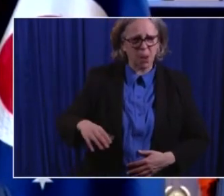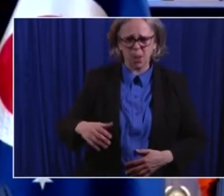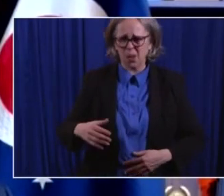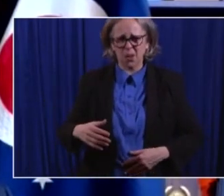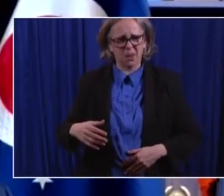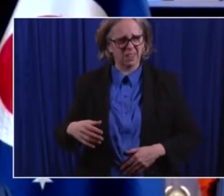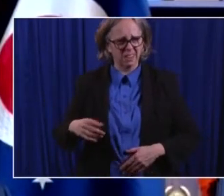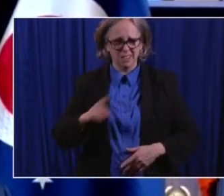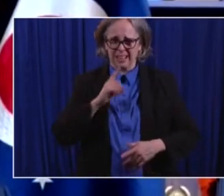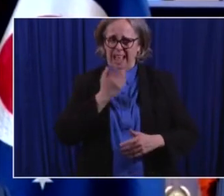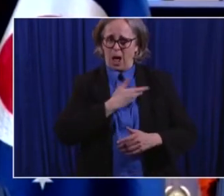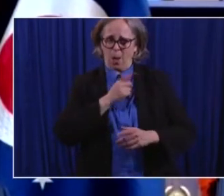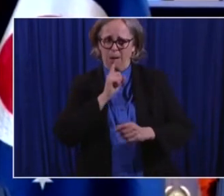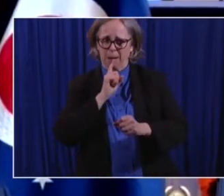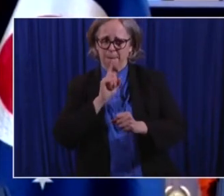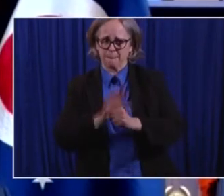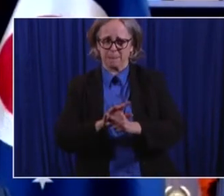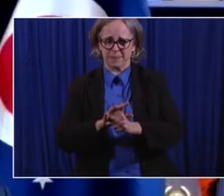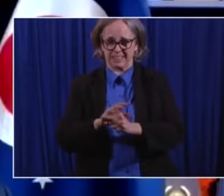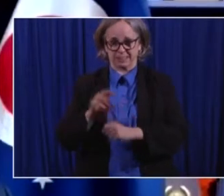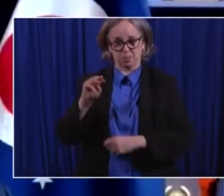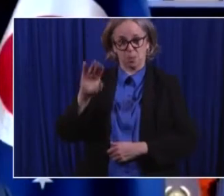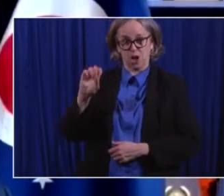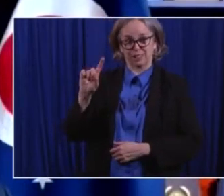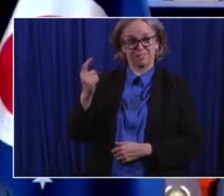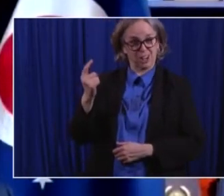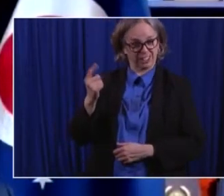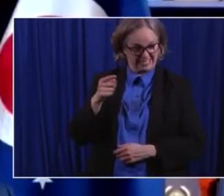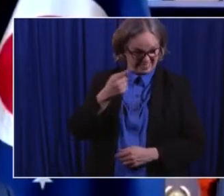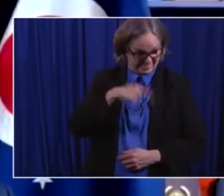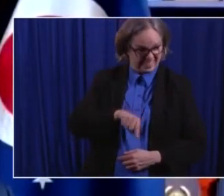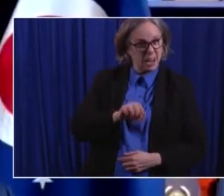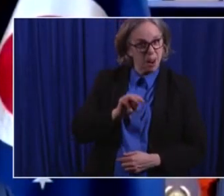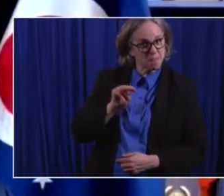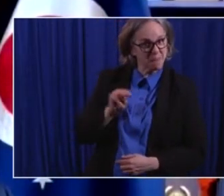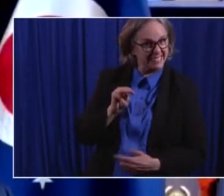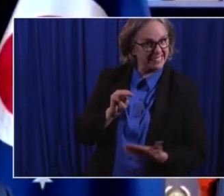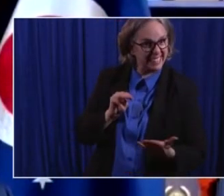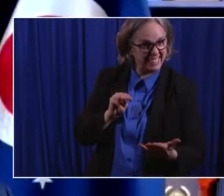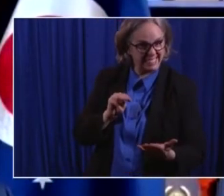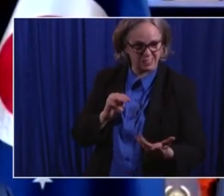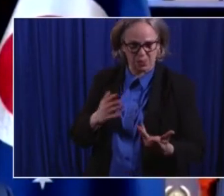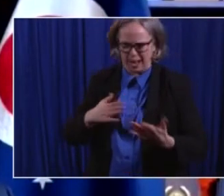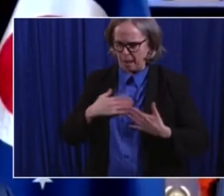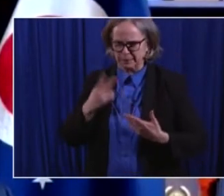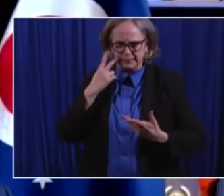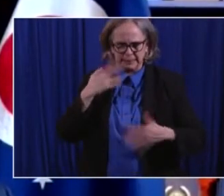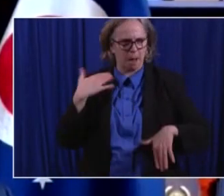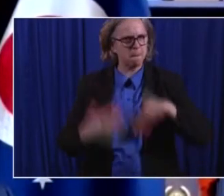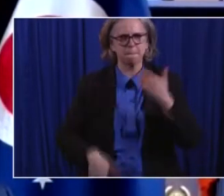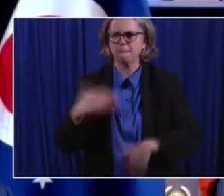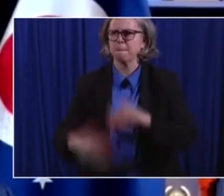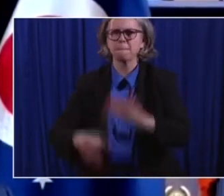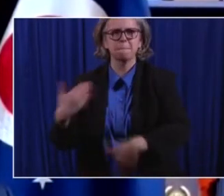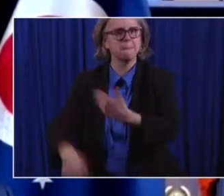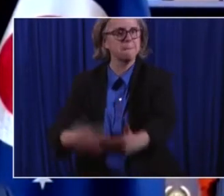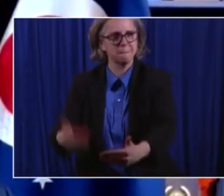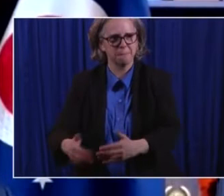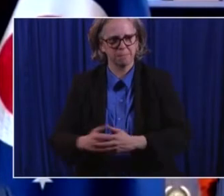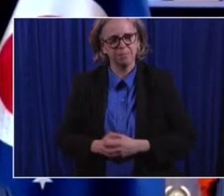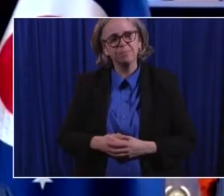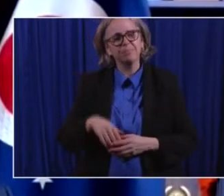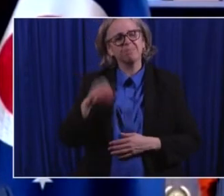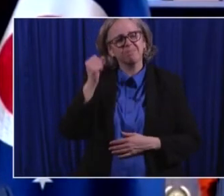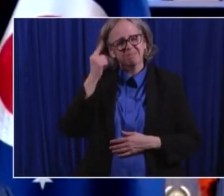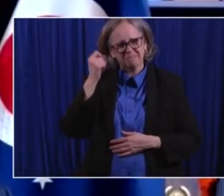so it's great news on that trend. I also, though, as we're watching this happen, know that as I look at some